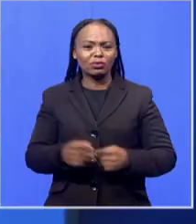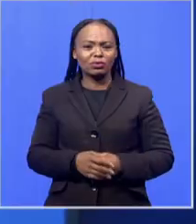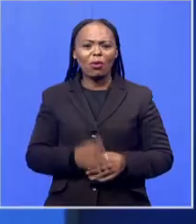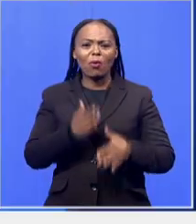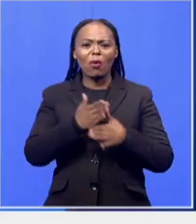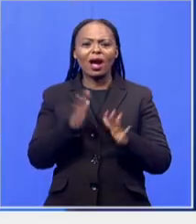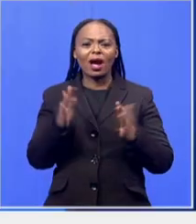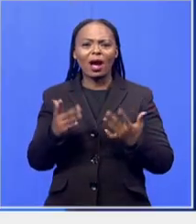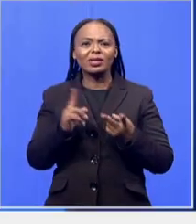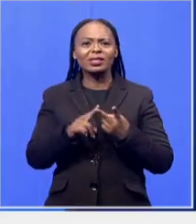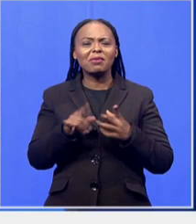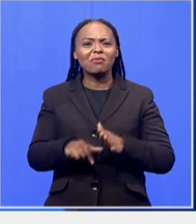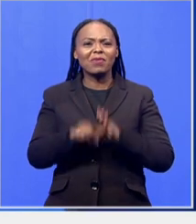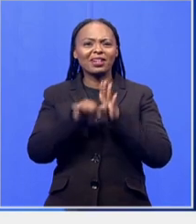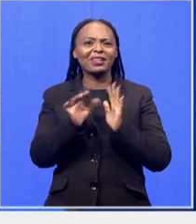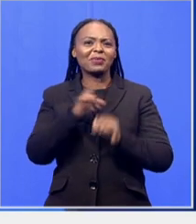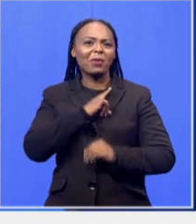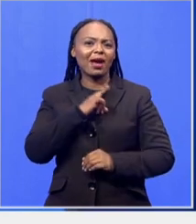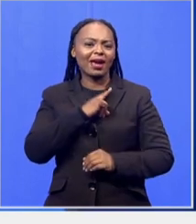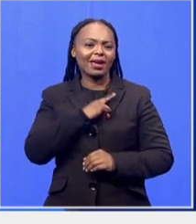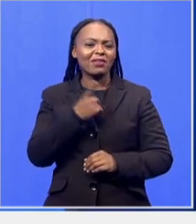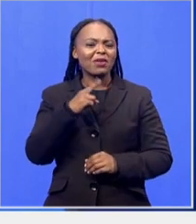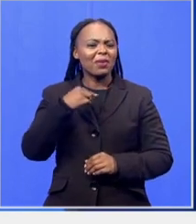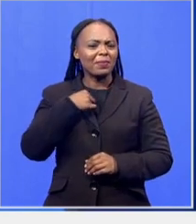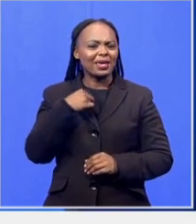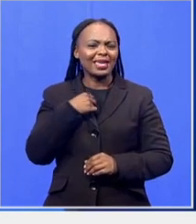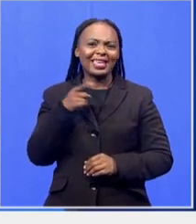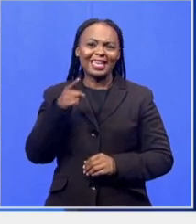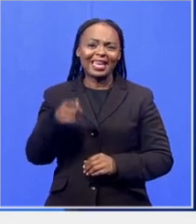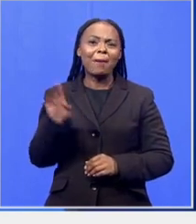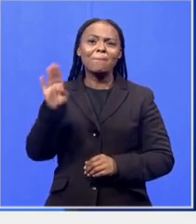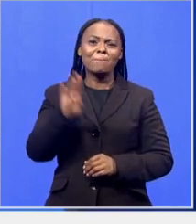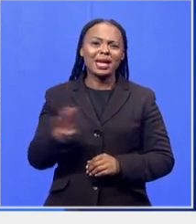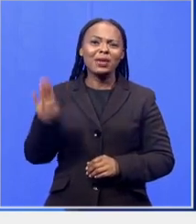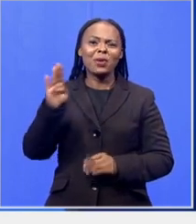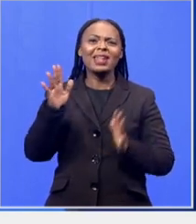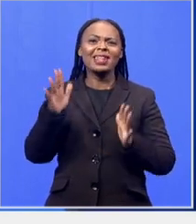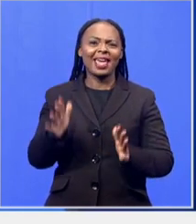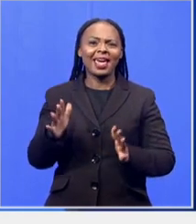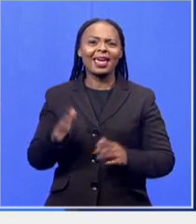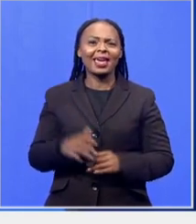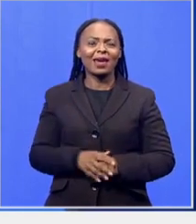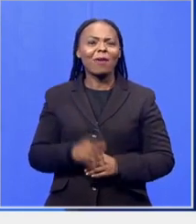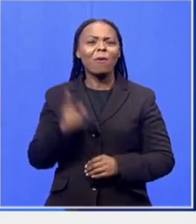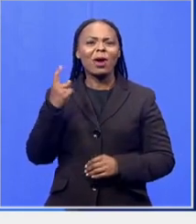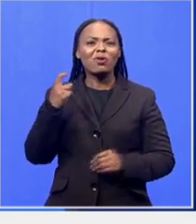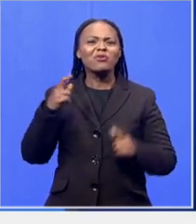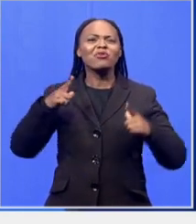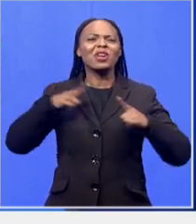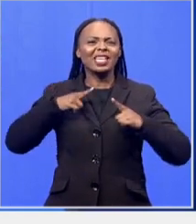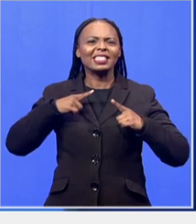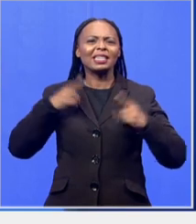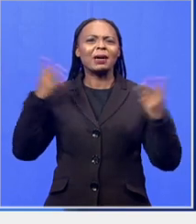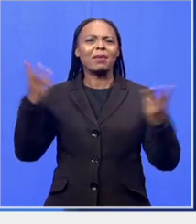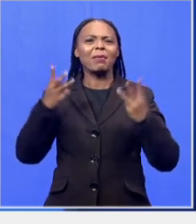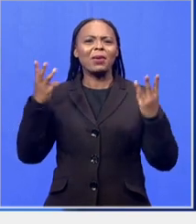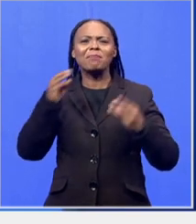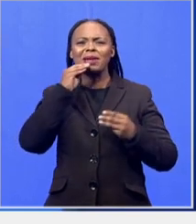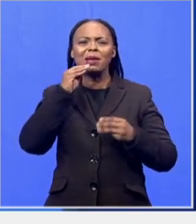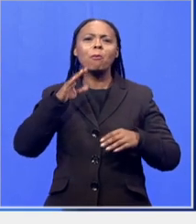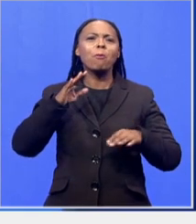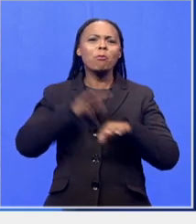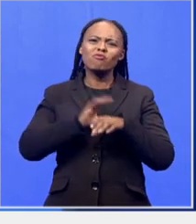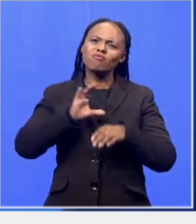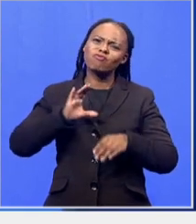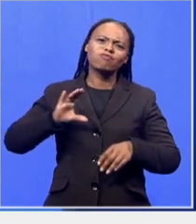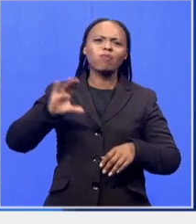important. But also for me, this is a billionaire, one of the richest people in the world, and he's about to get even richer just